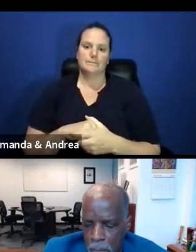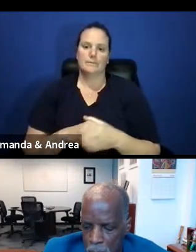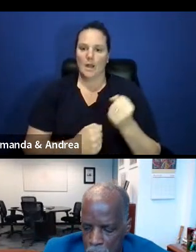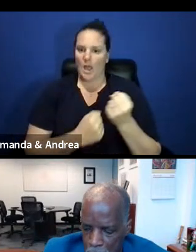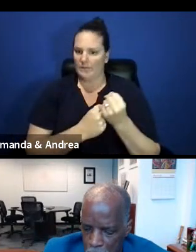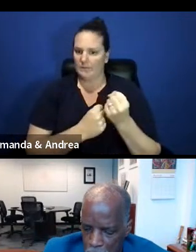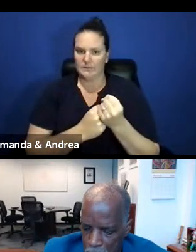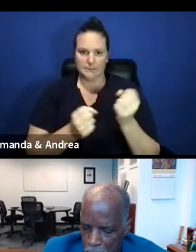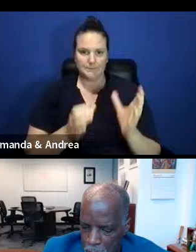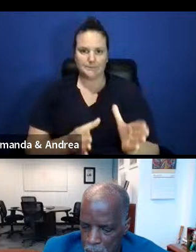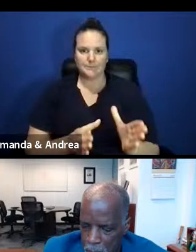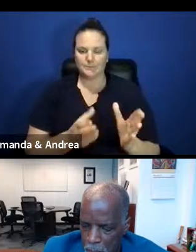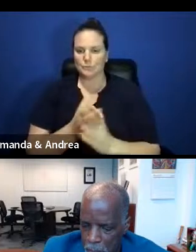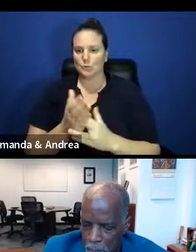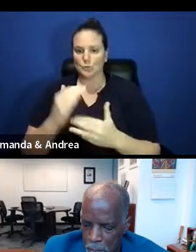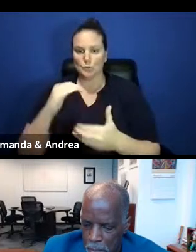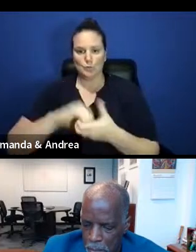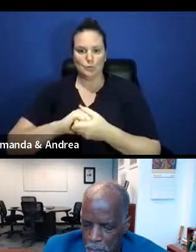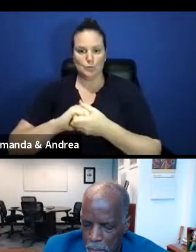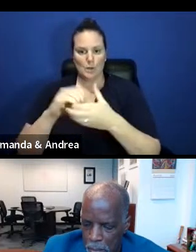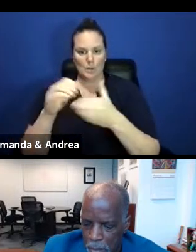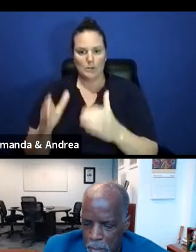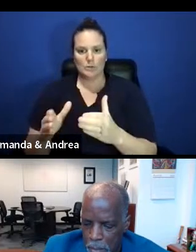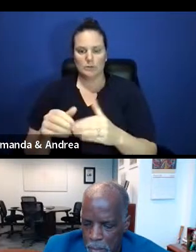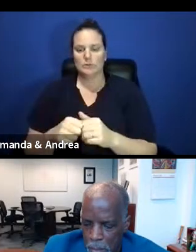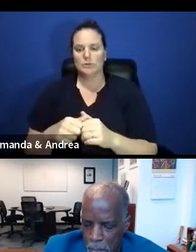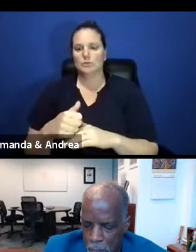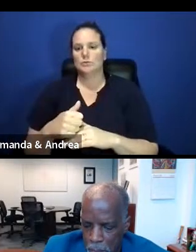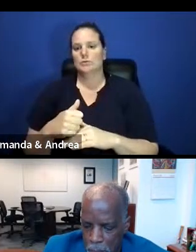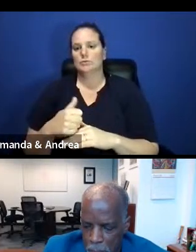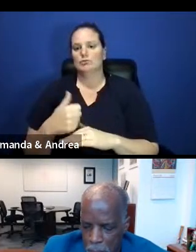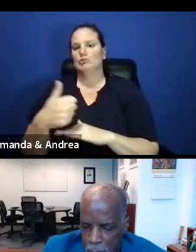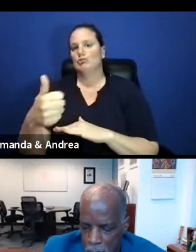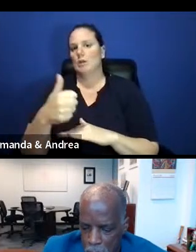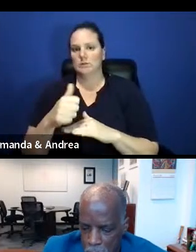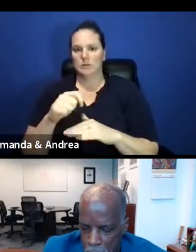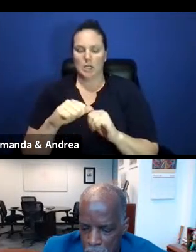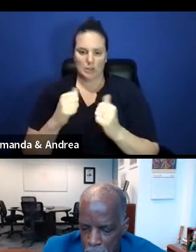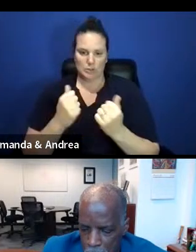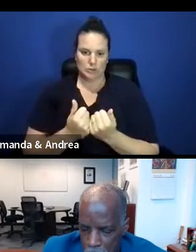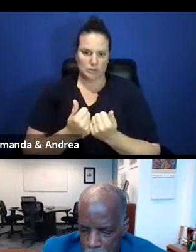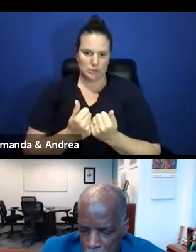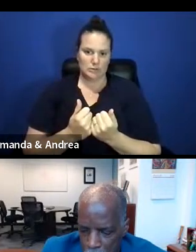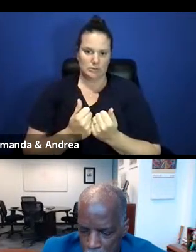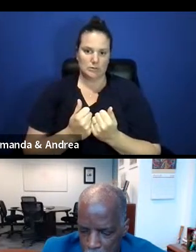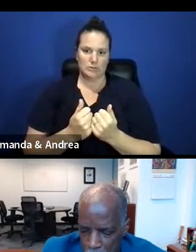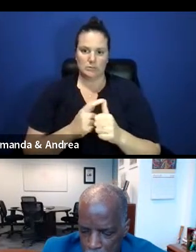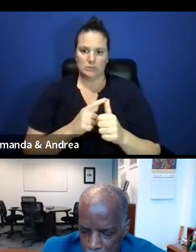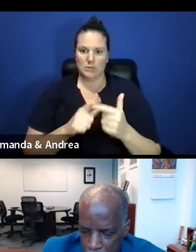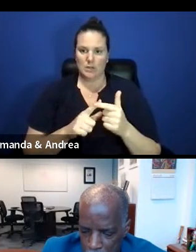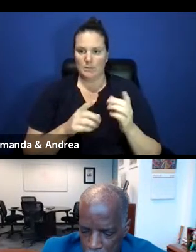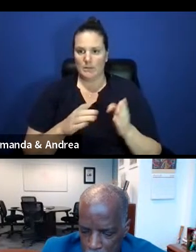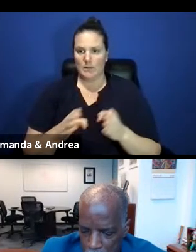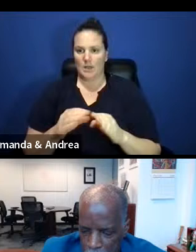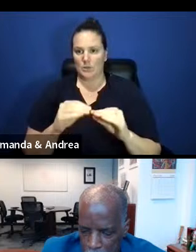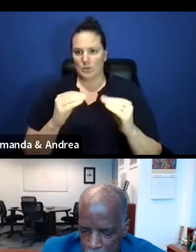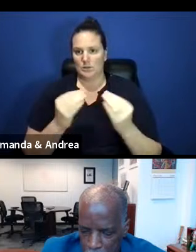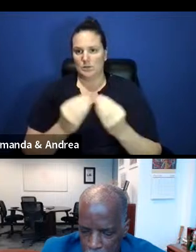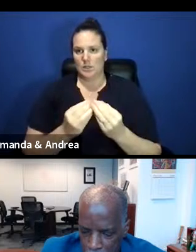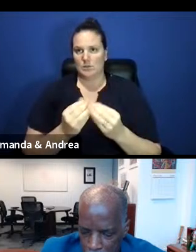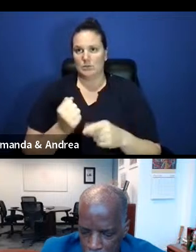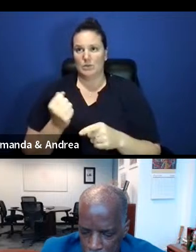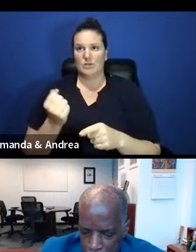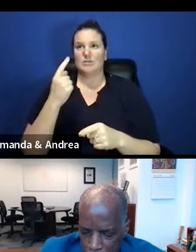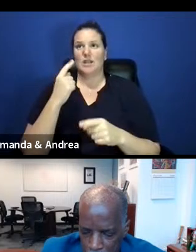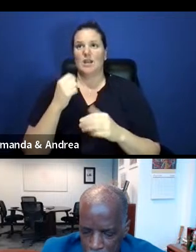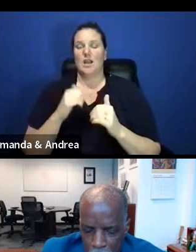advocates, either through our partners with our transit agencies, or our planning organizations, and understand how we